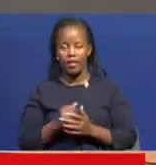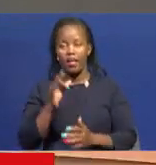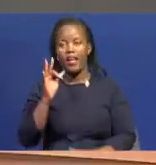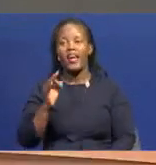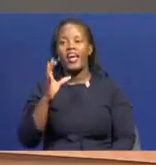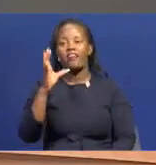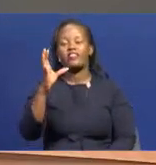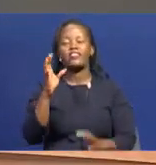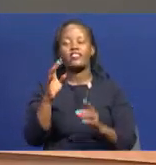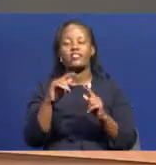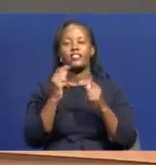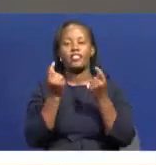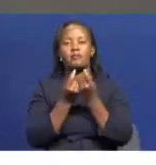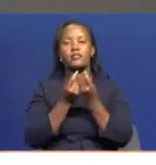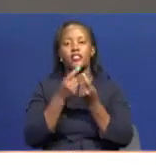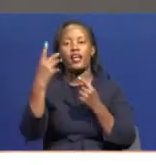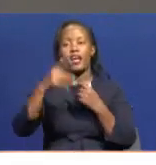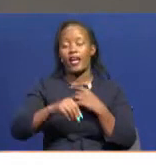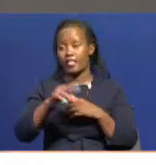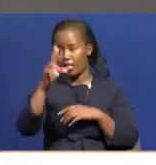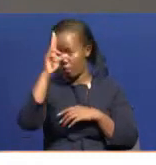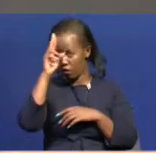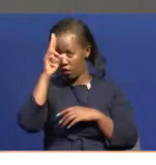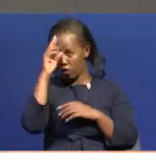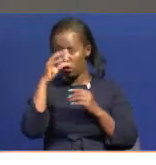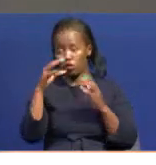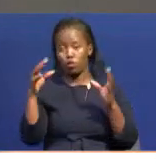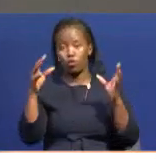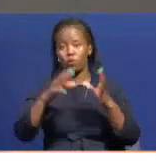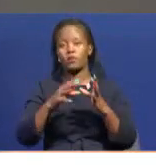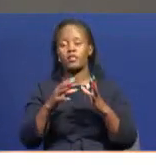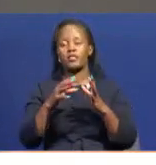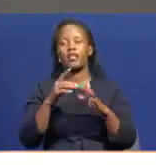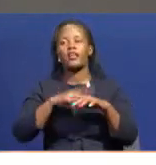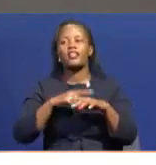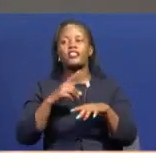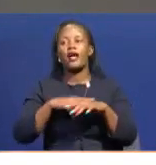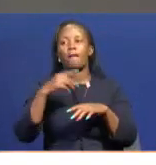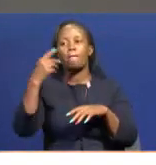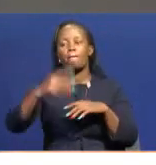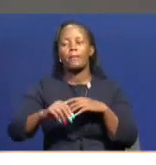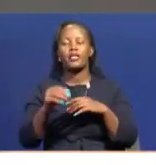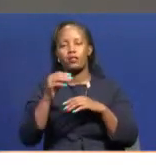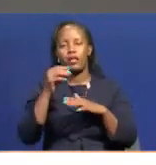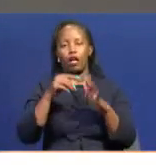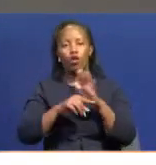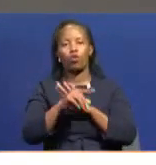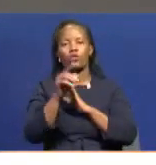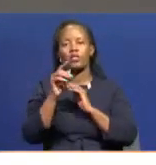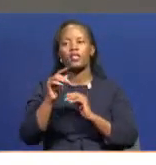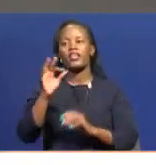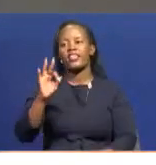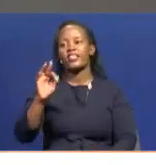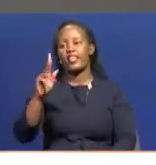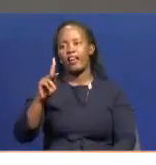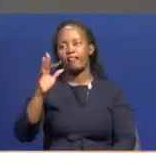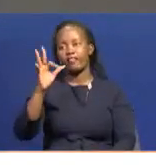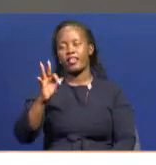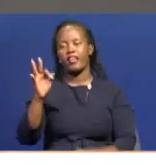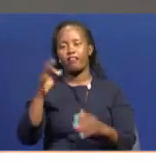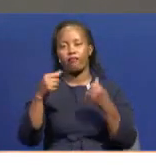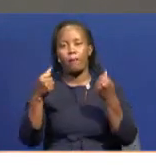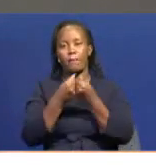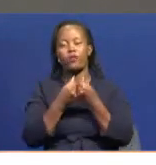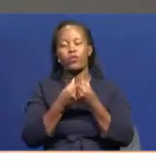Leopards ended Police FC's 20-match unbeaten run when they beat them by a solitary goal in one of the FKF Premier League midweek